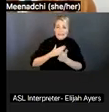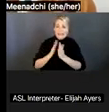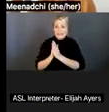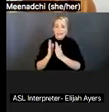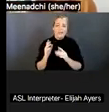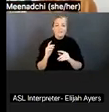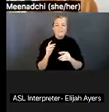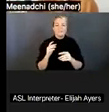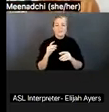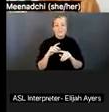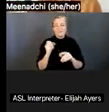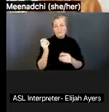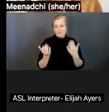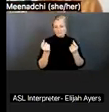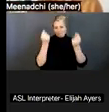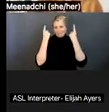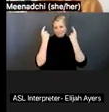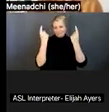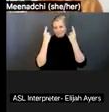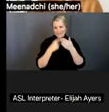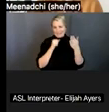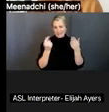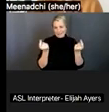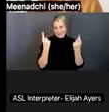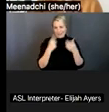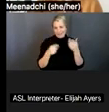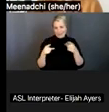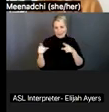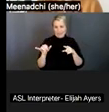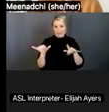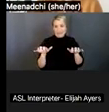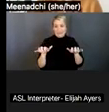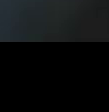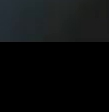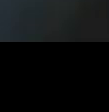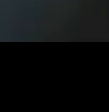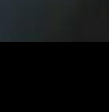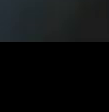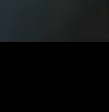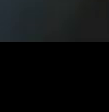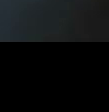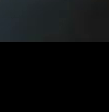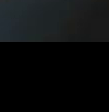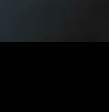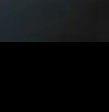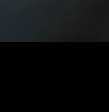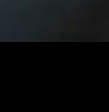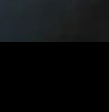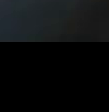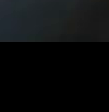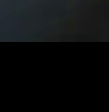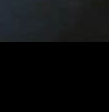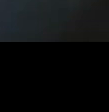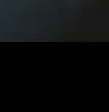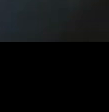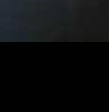heck is going on. So the thing about safety for human beings, I'm going to pull this down so that you can see me more directly. And I'm